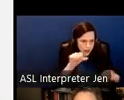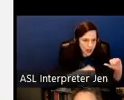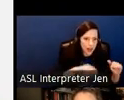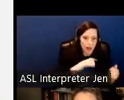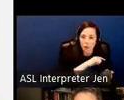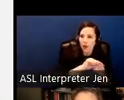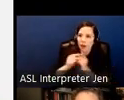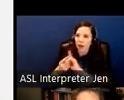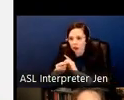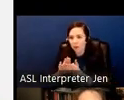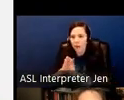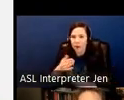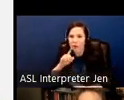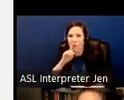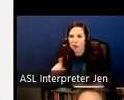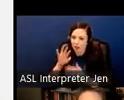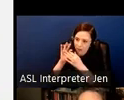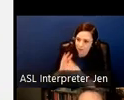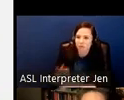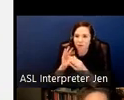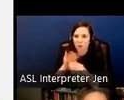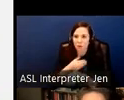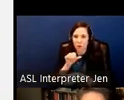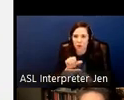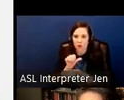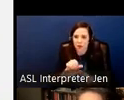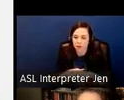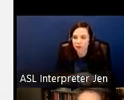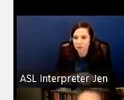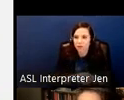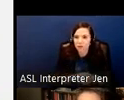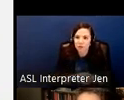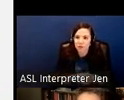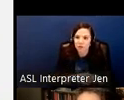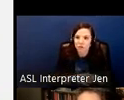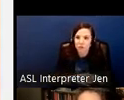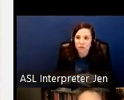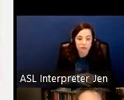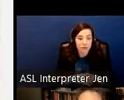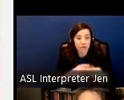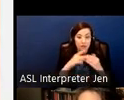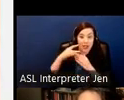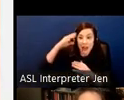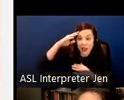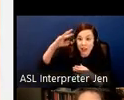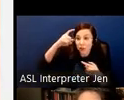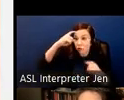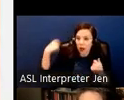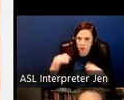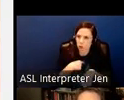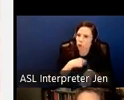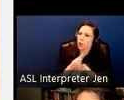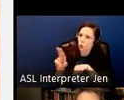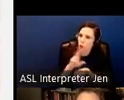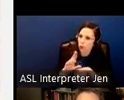into practical applied work. So we do a lot of work with the leading theorists in trauma. We do a lot